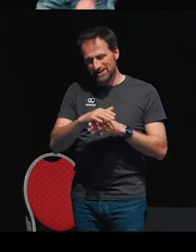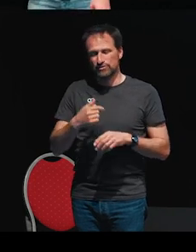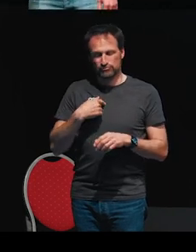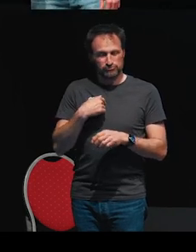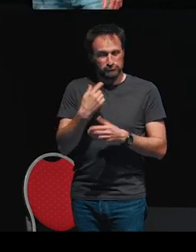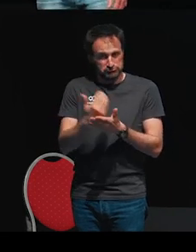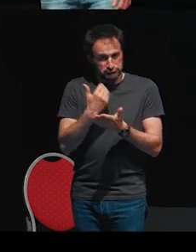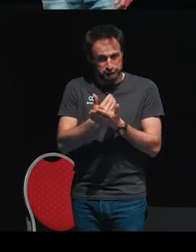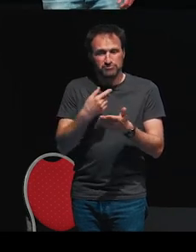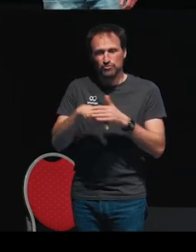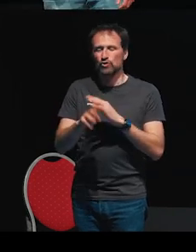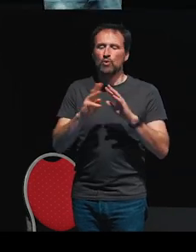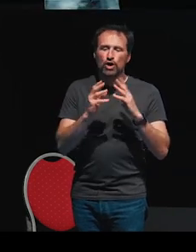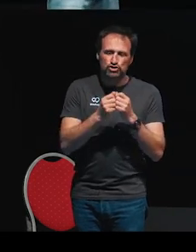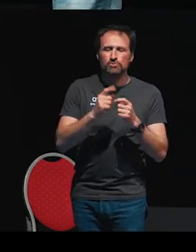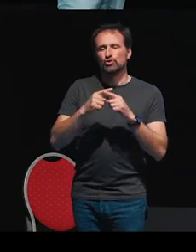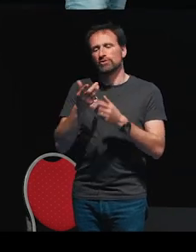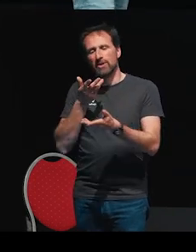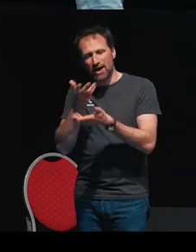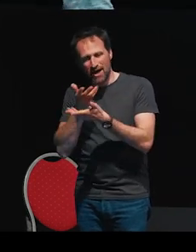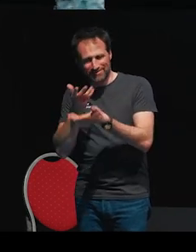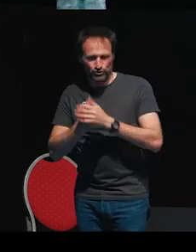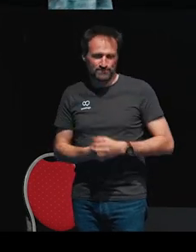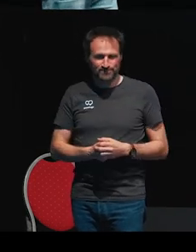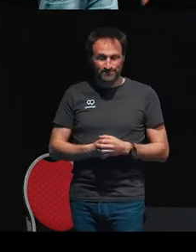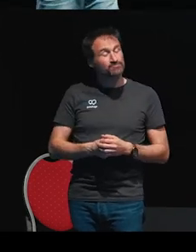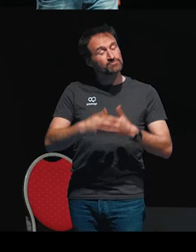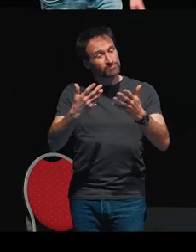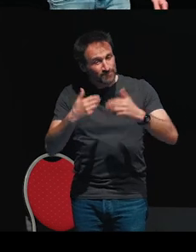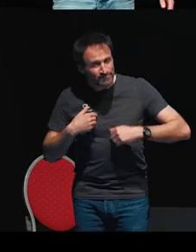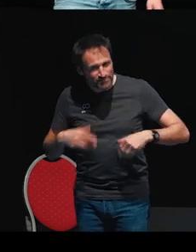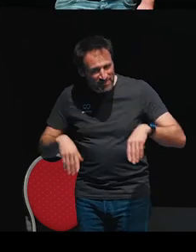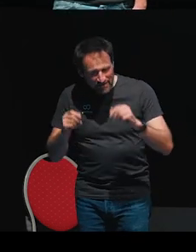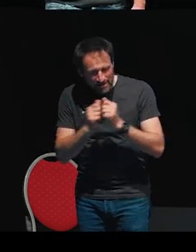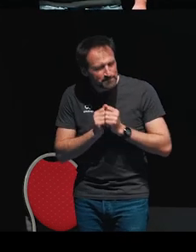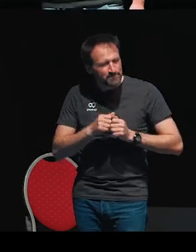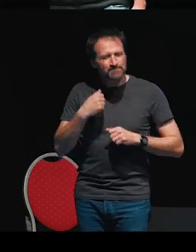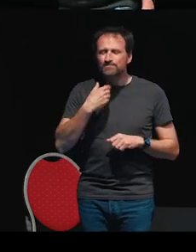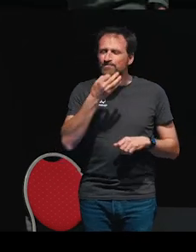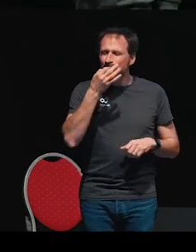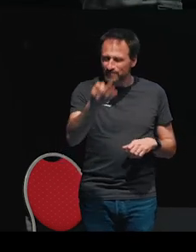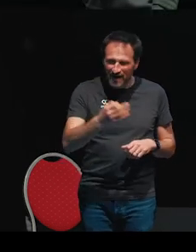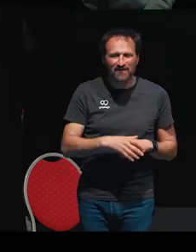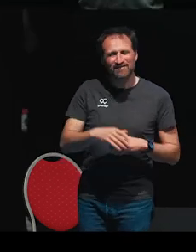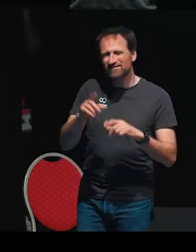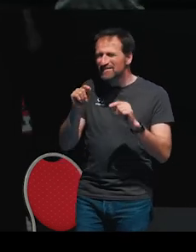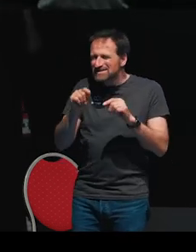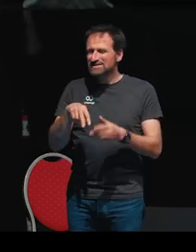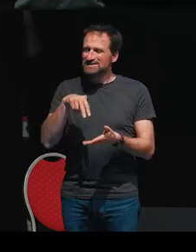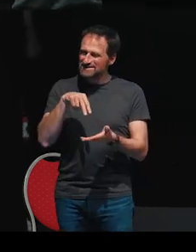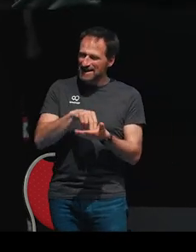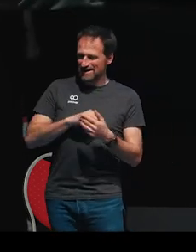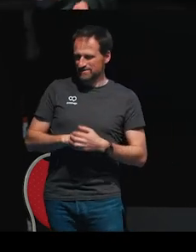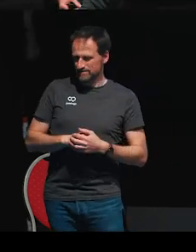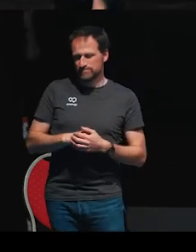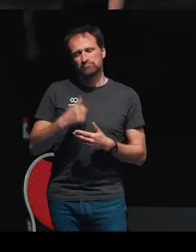consulting. But let's start. Let me ask you a question. What is state? I prepared a list